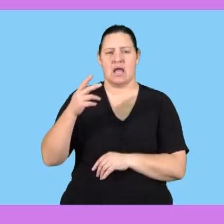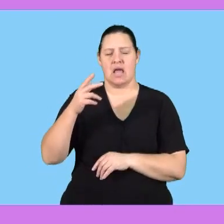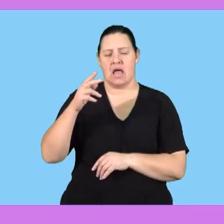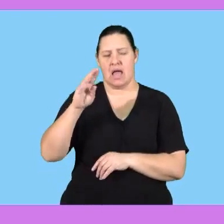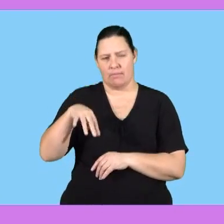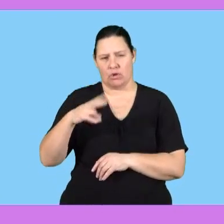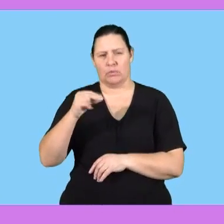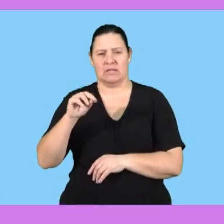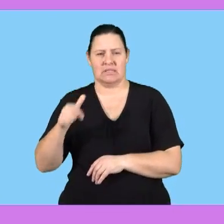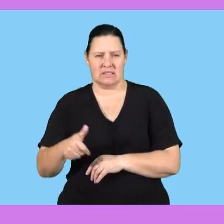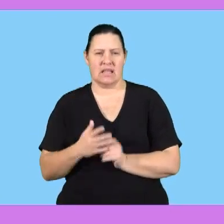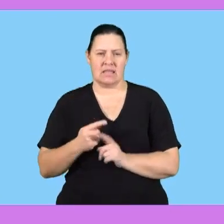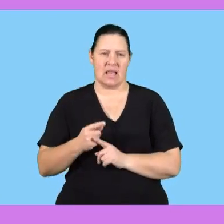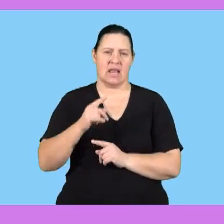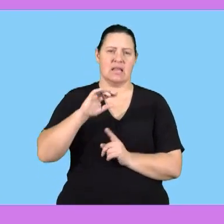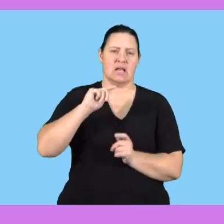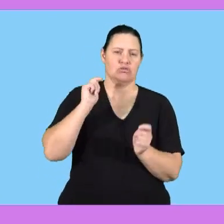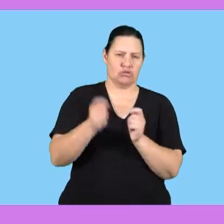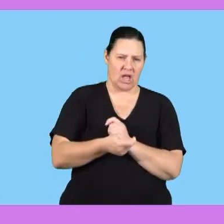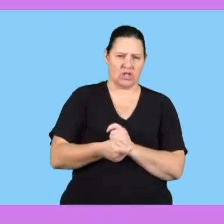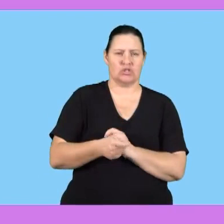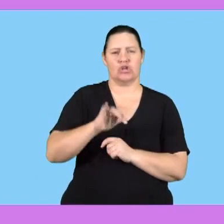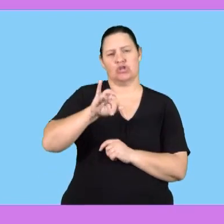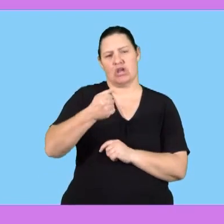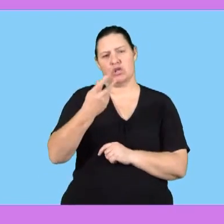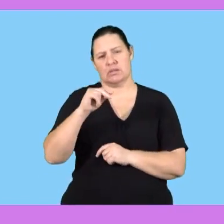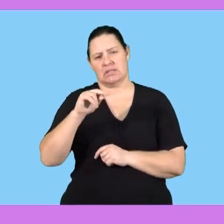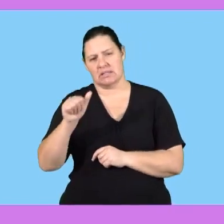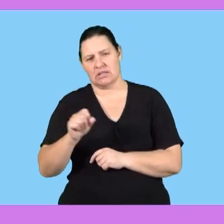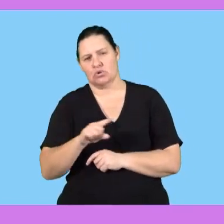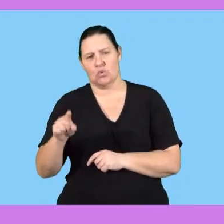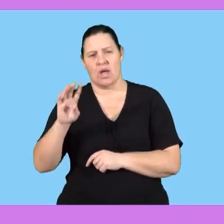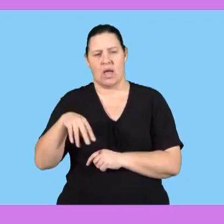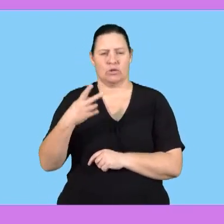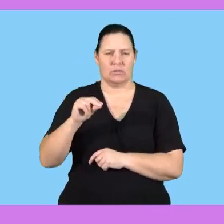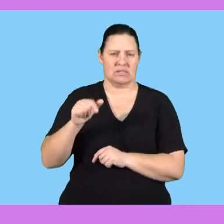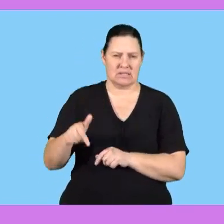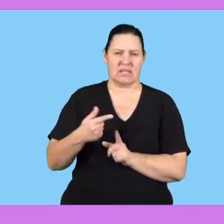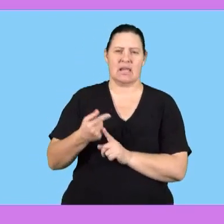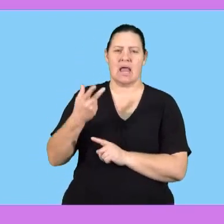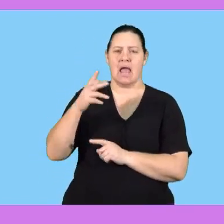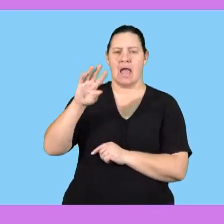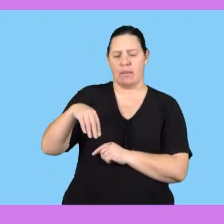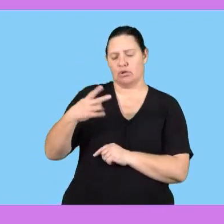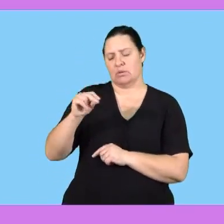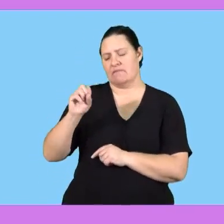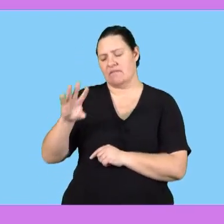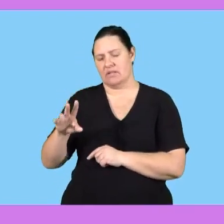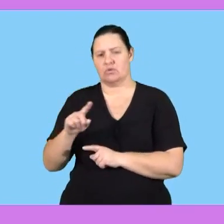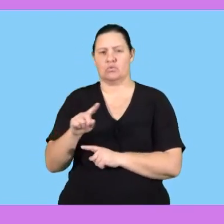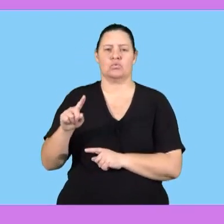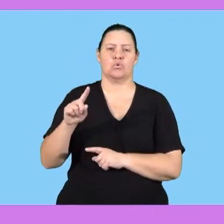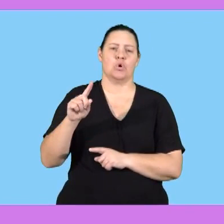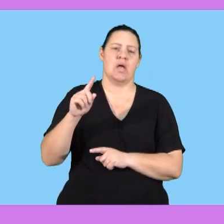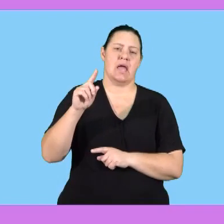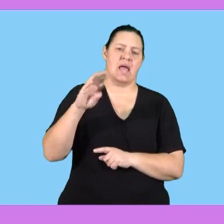change, we have Jan 2016 all the way to April 2016. And then April 2015 to April 2016.